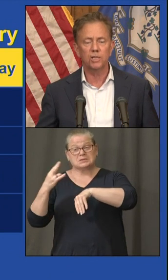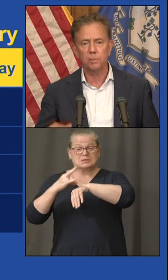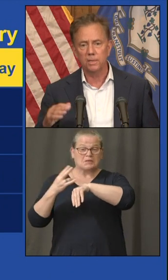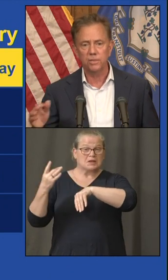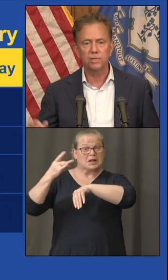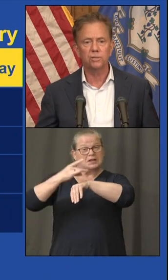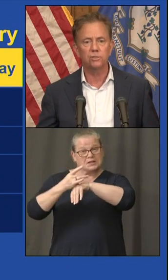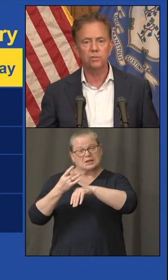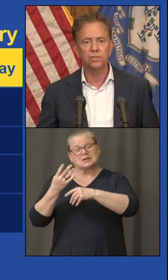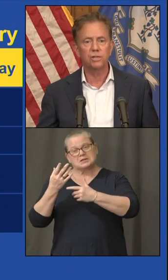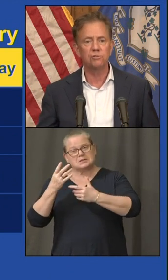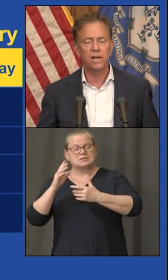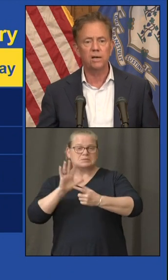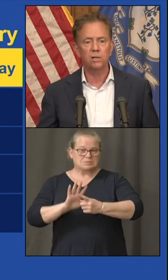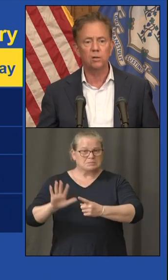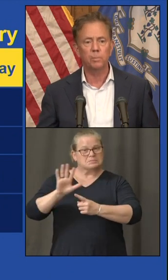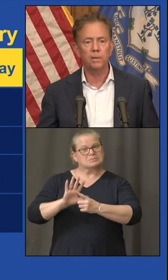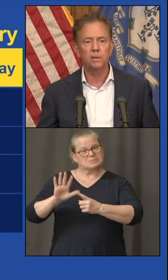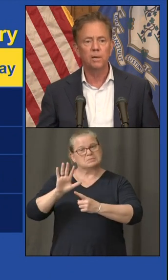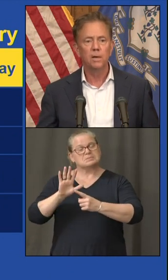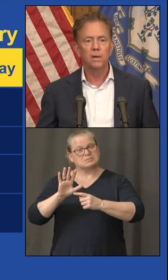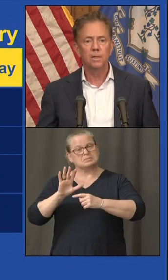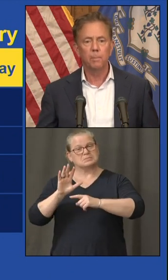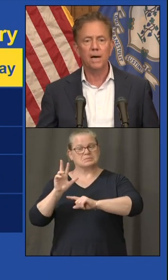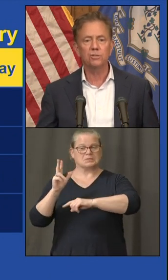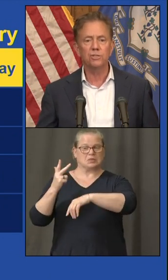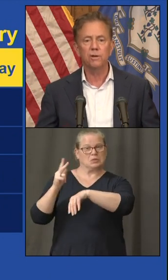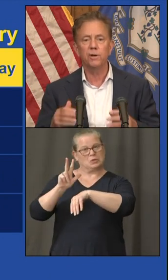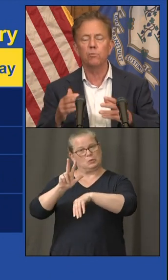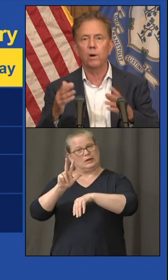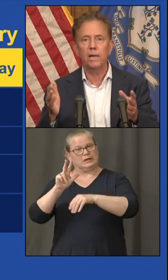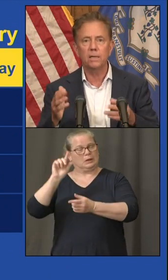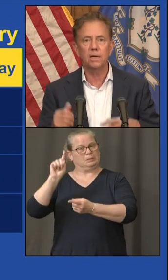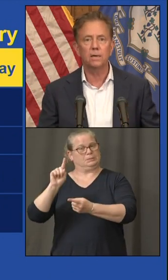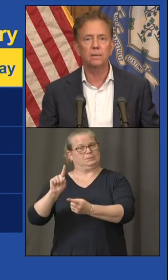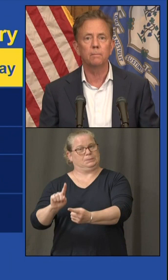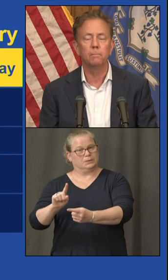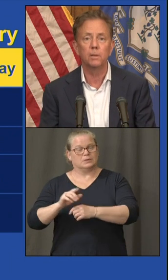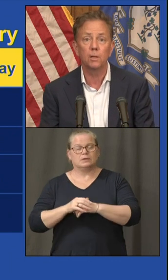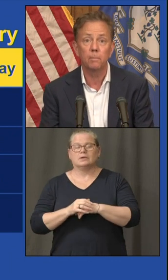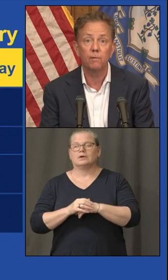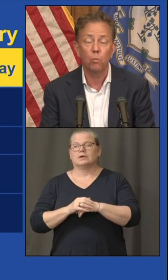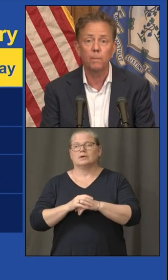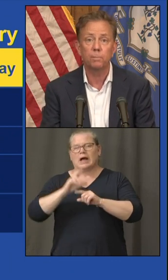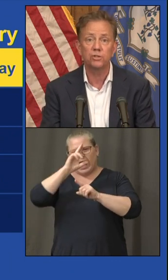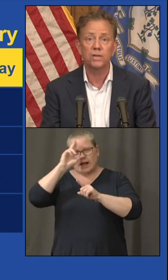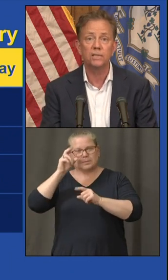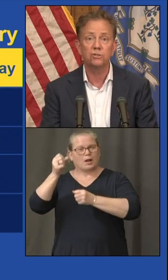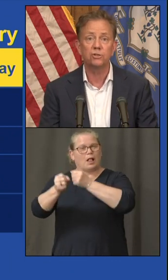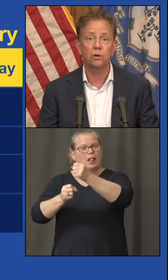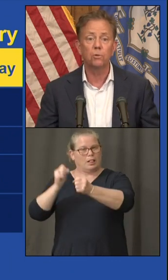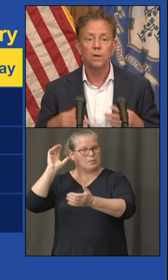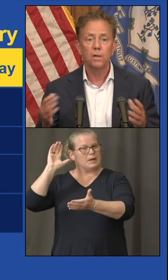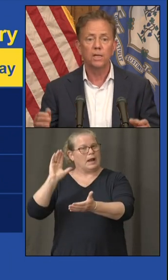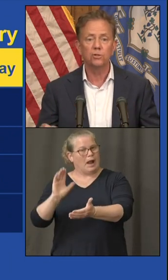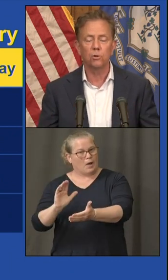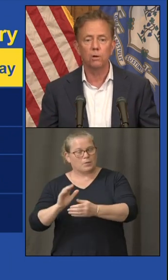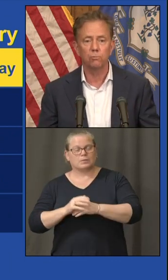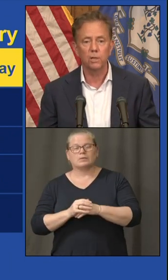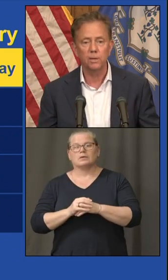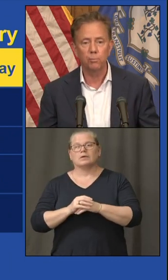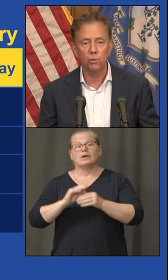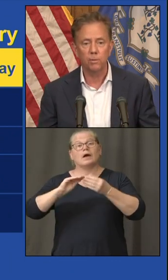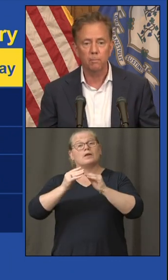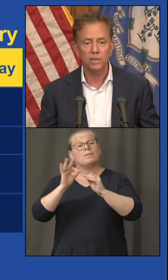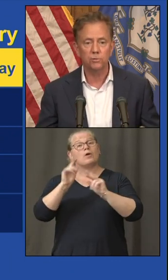Current hospitalizations continues down a little bit. The positivity rate, a little above 1%, so these are